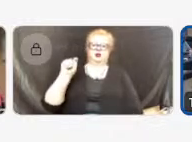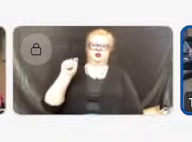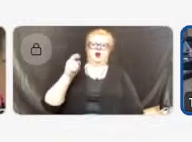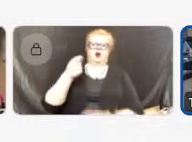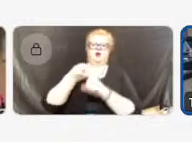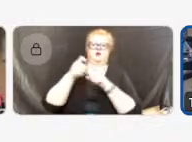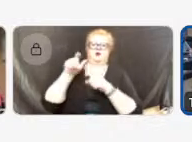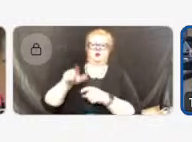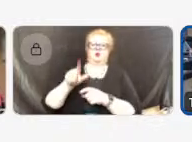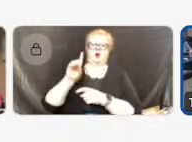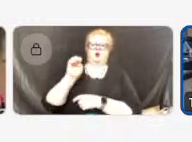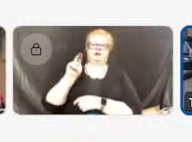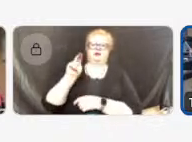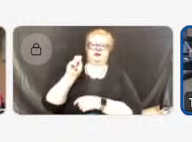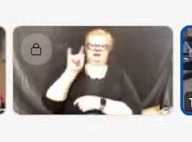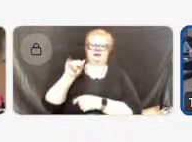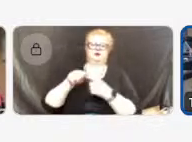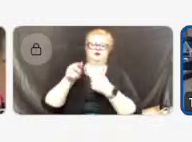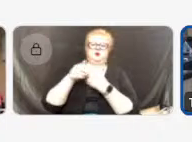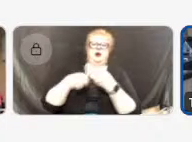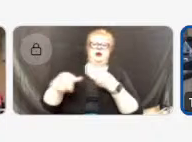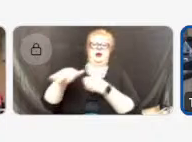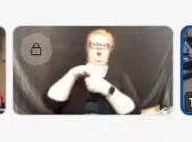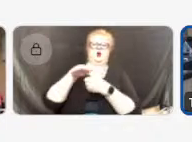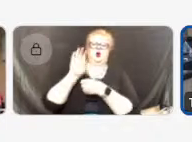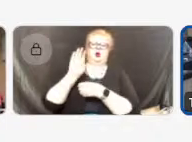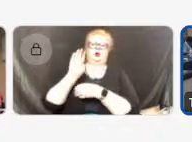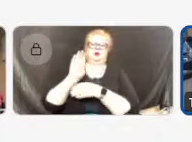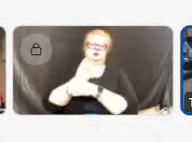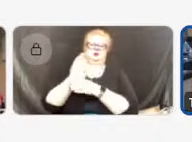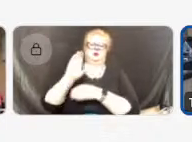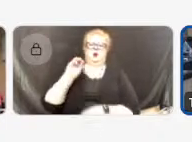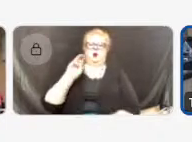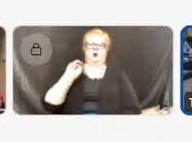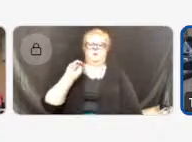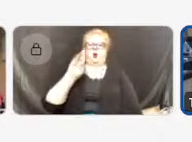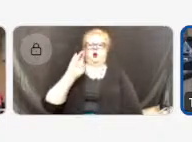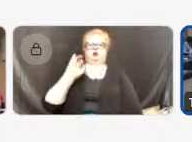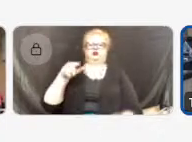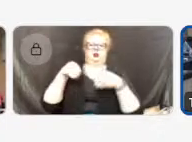to neighborhood commercial. There is